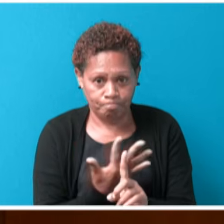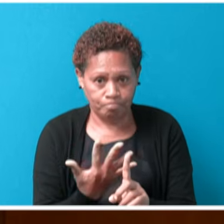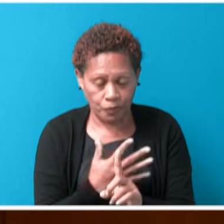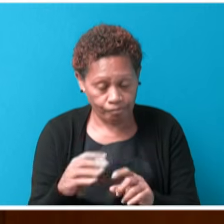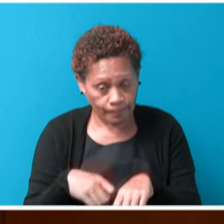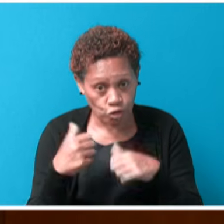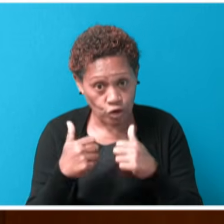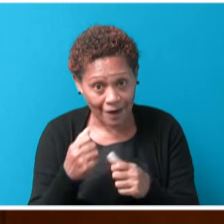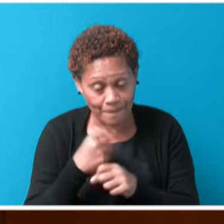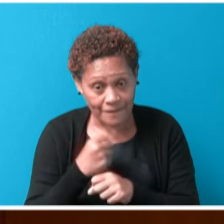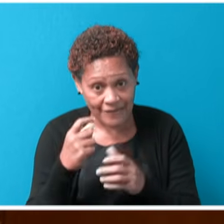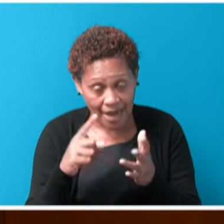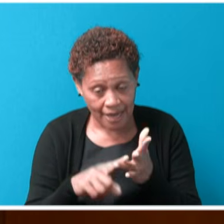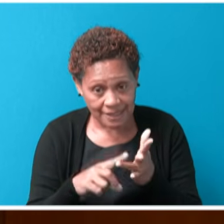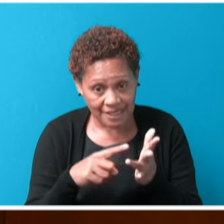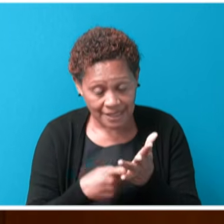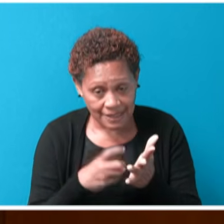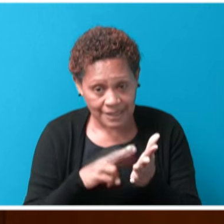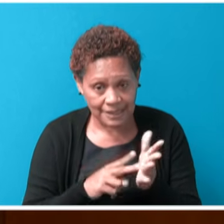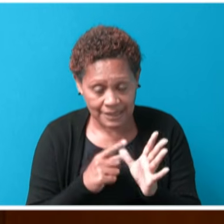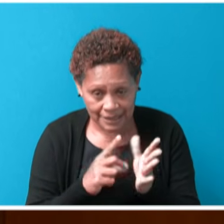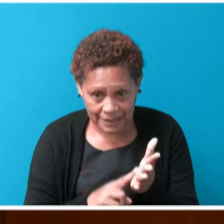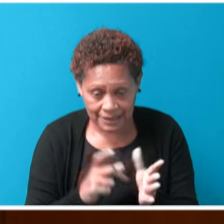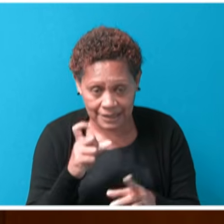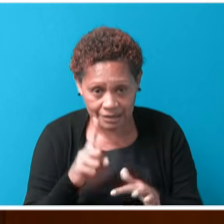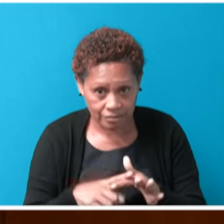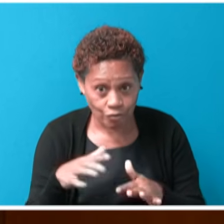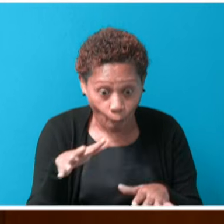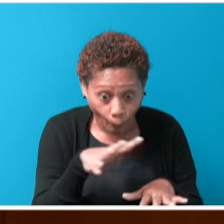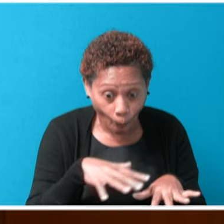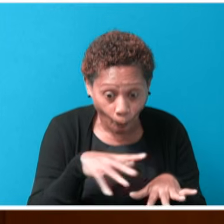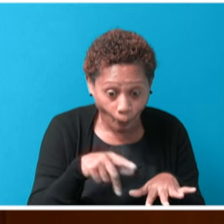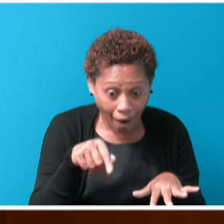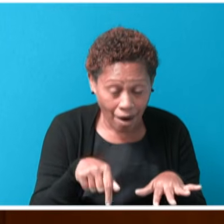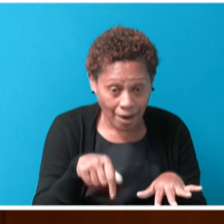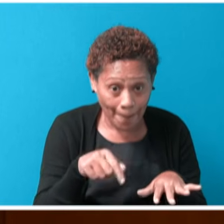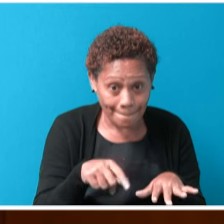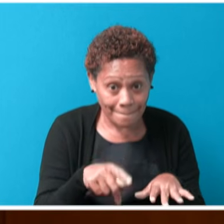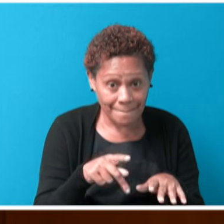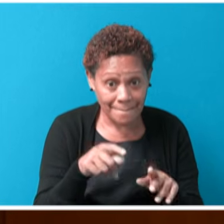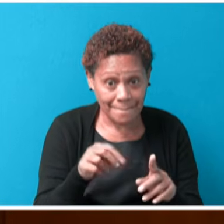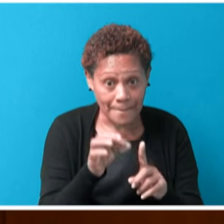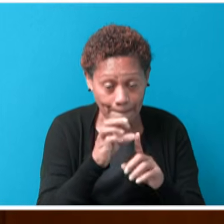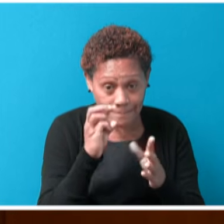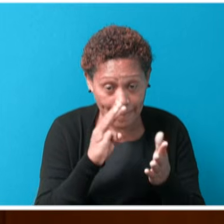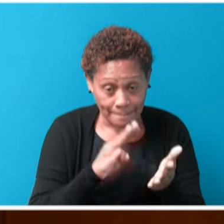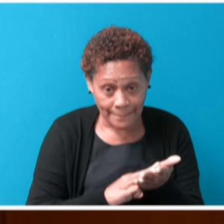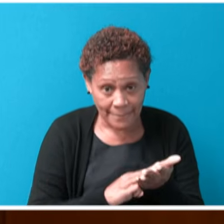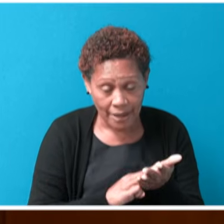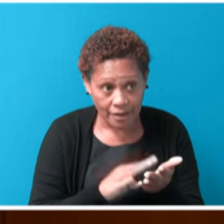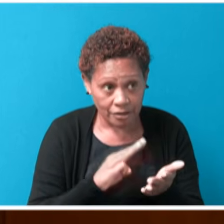30 September 2026, all permanent secretaries will be subject to a stringent performance